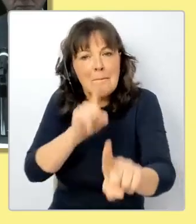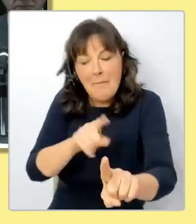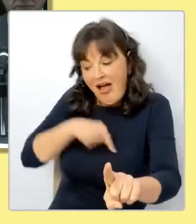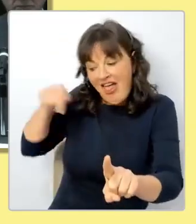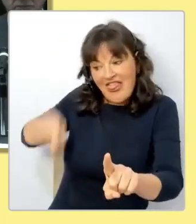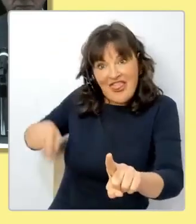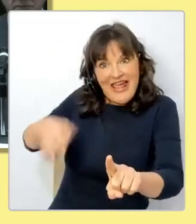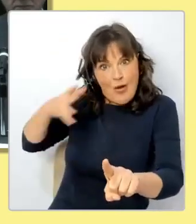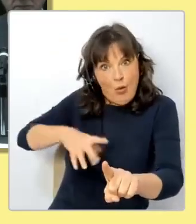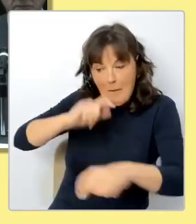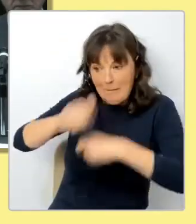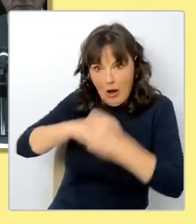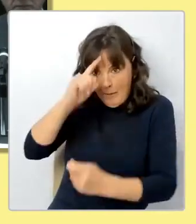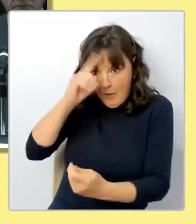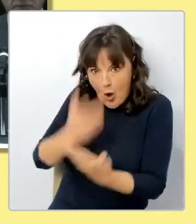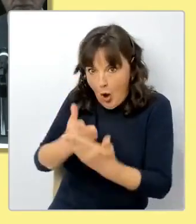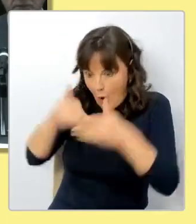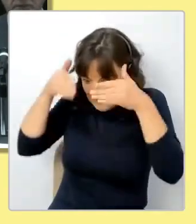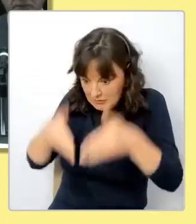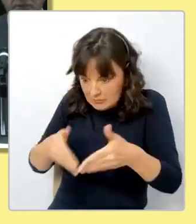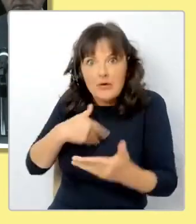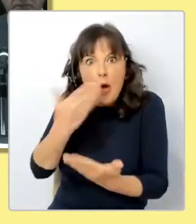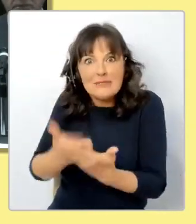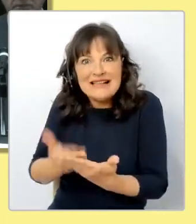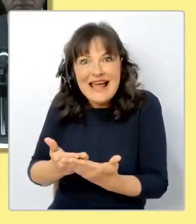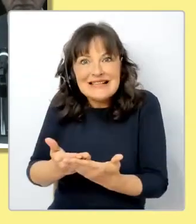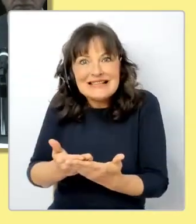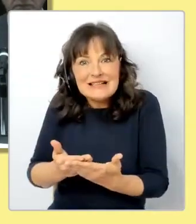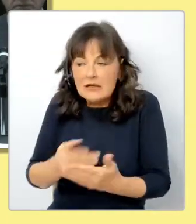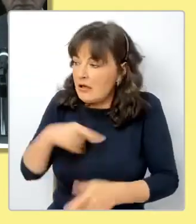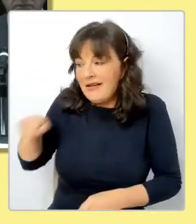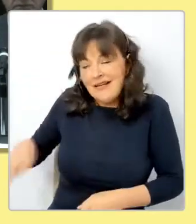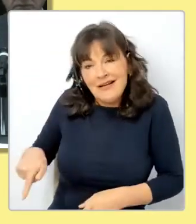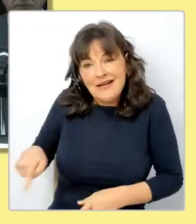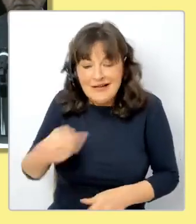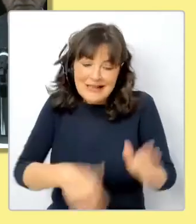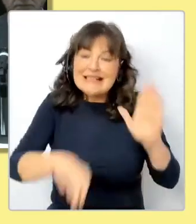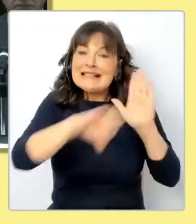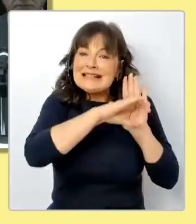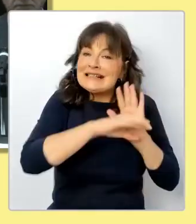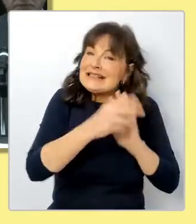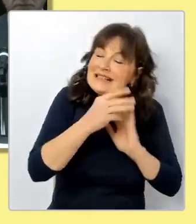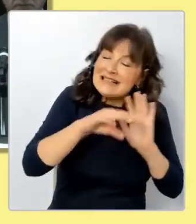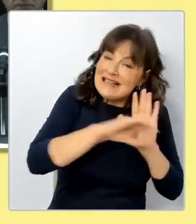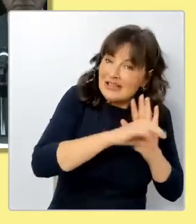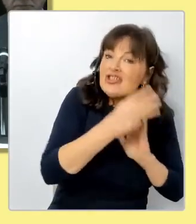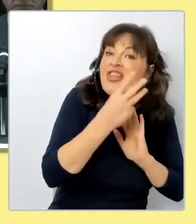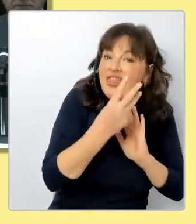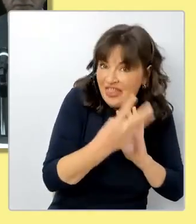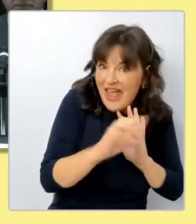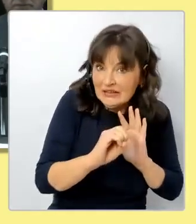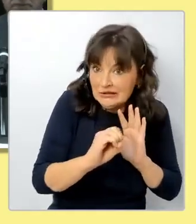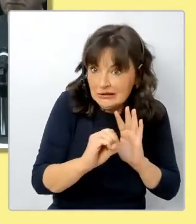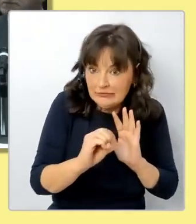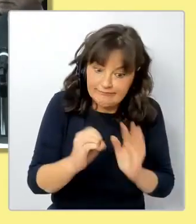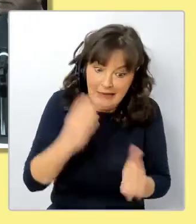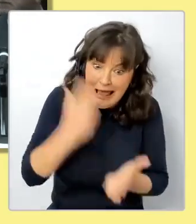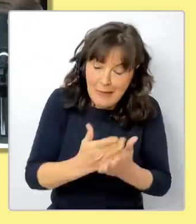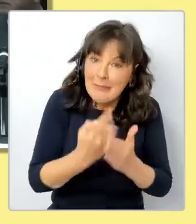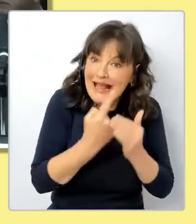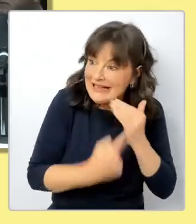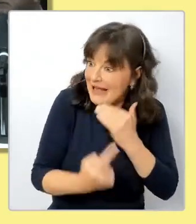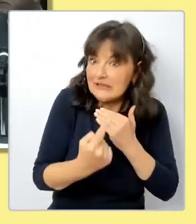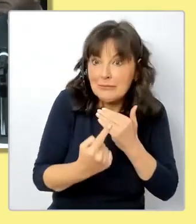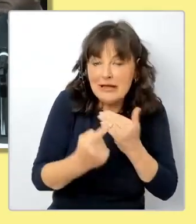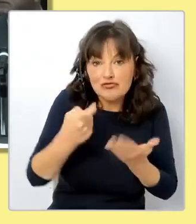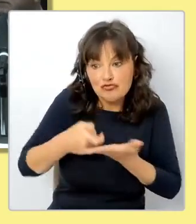aren't inspired. They don't get hope from Section 30s or de facto referendums. They get hope because we have a vision to lift them out of